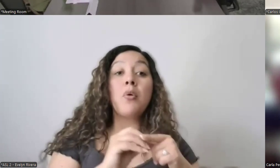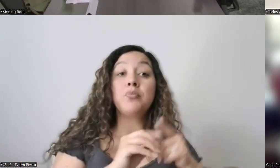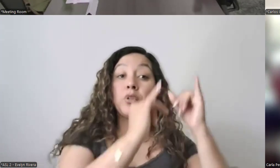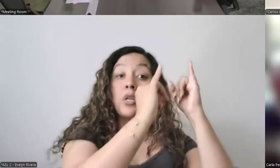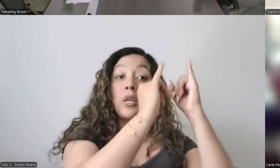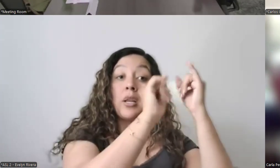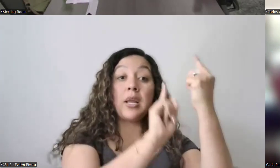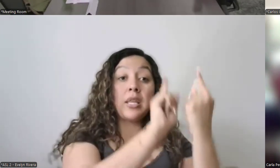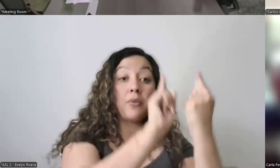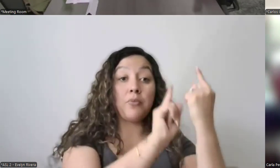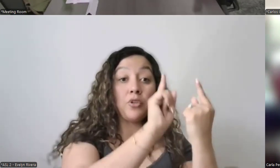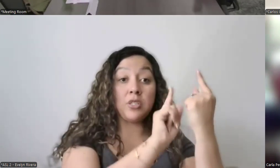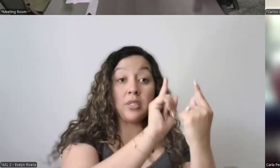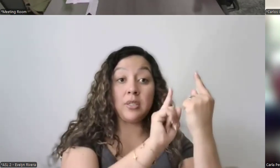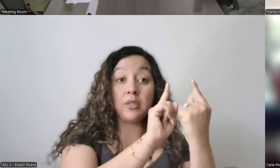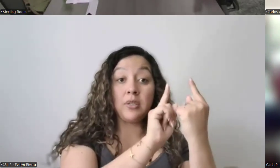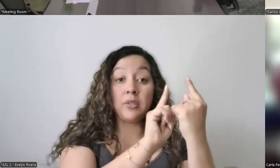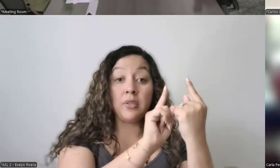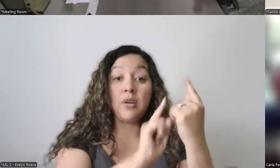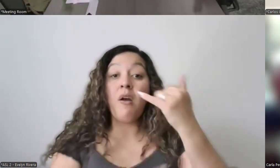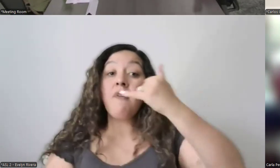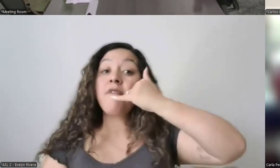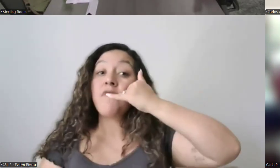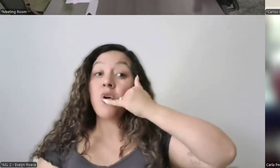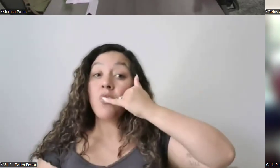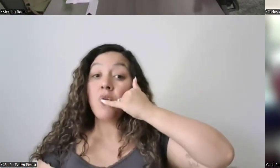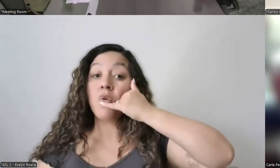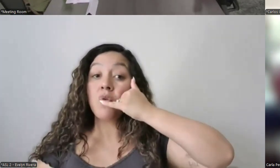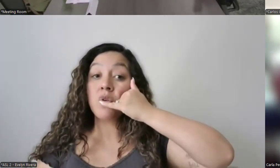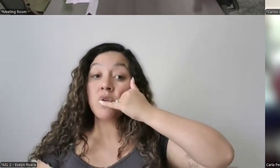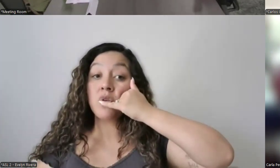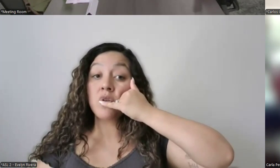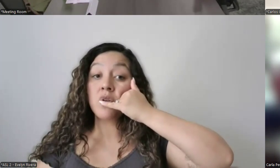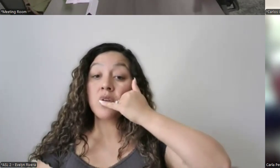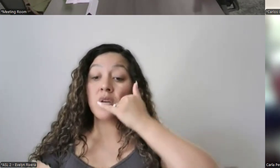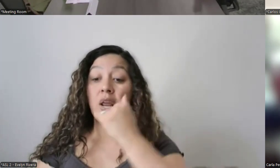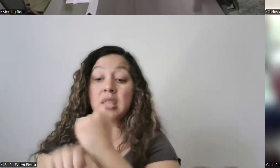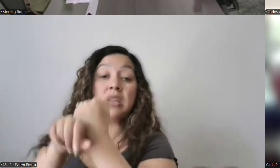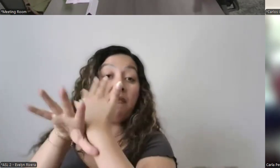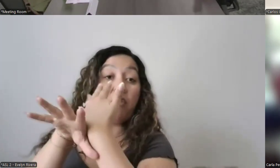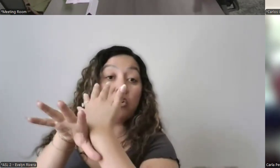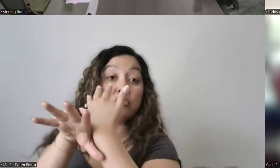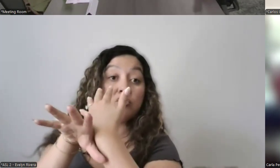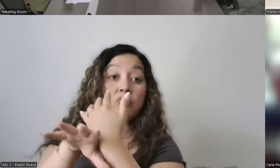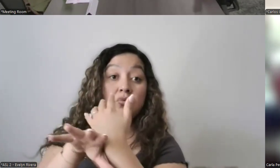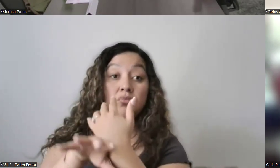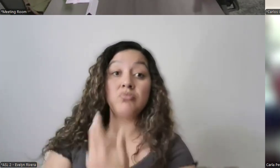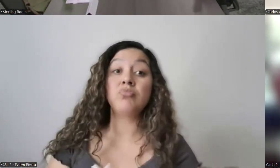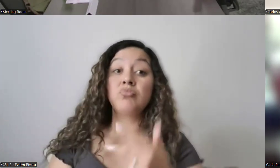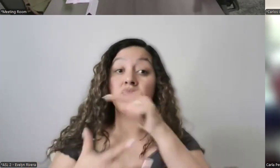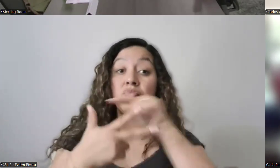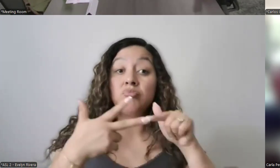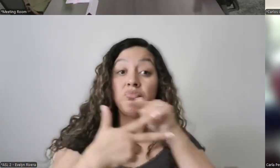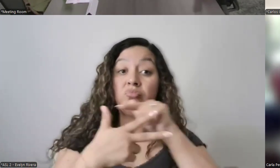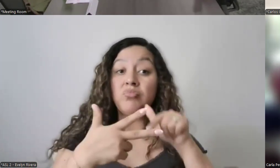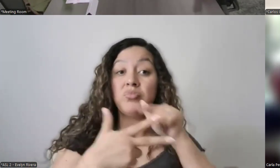and nothing compares to in-person. And so I think it's really important we always keep that at the forefront. However, we also have to recognize that